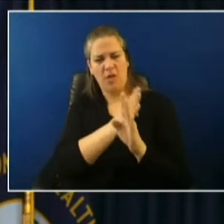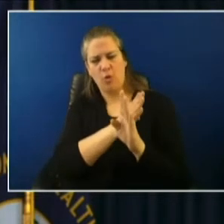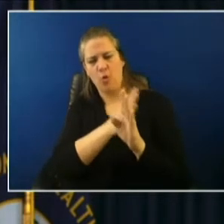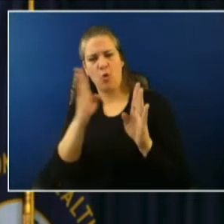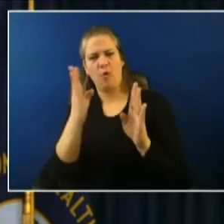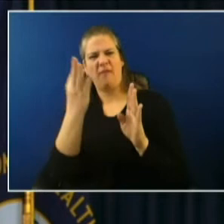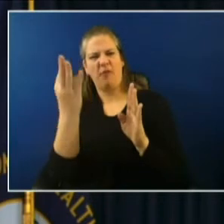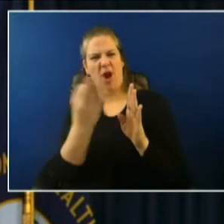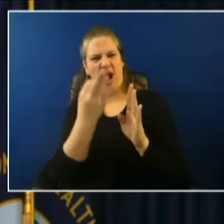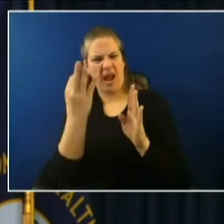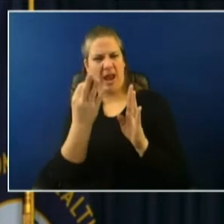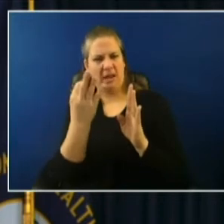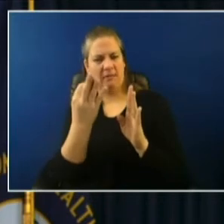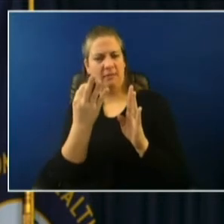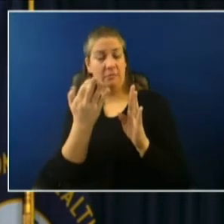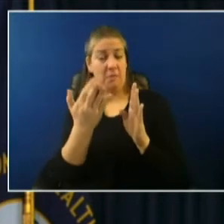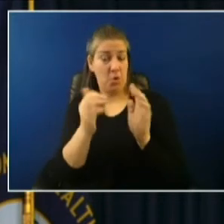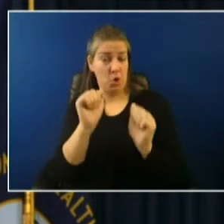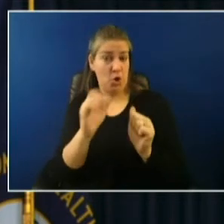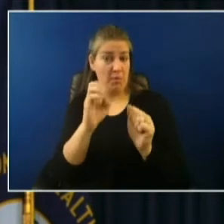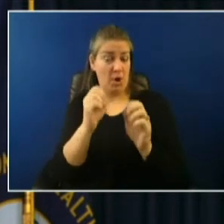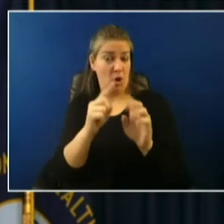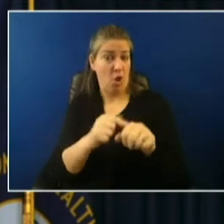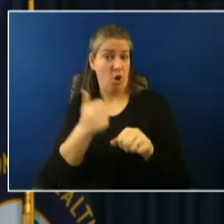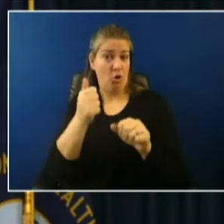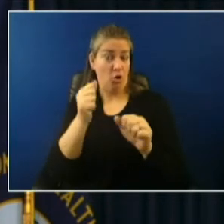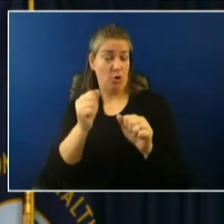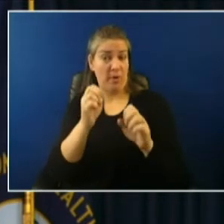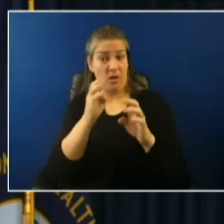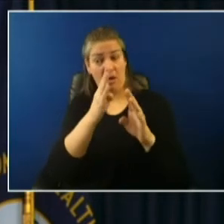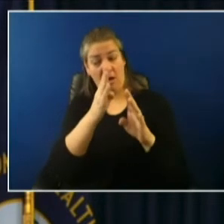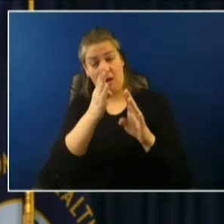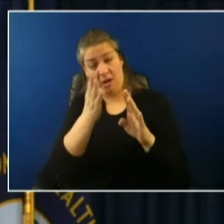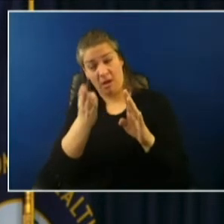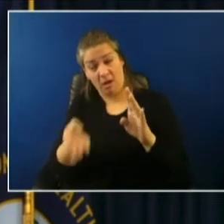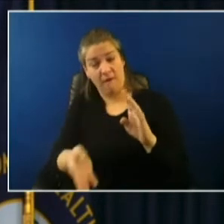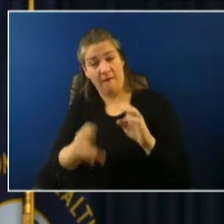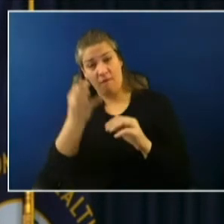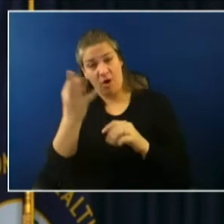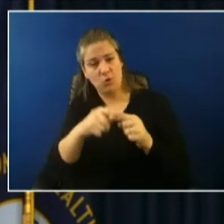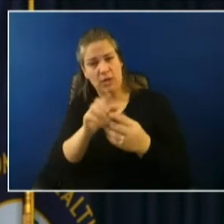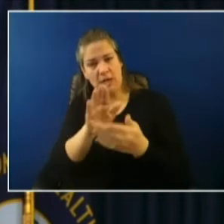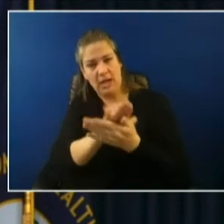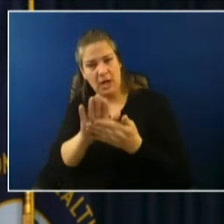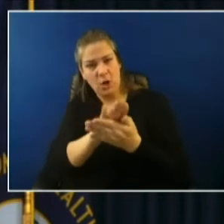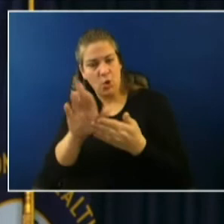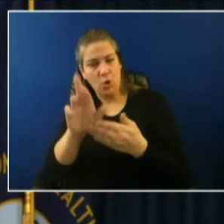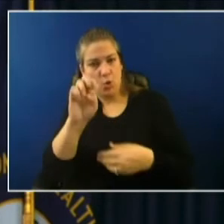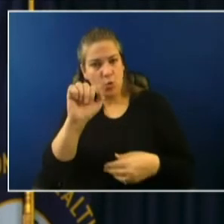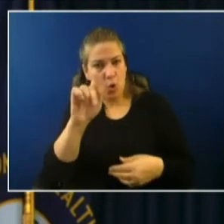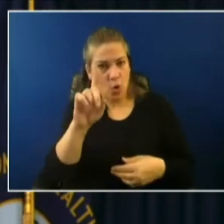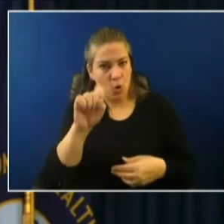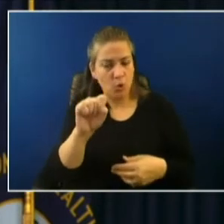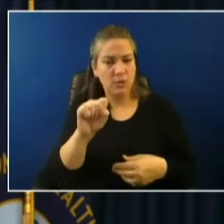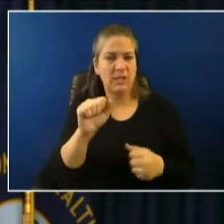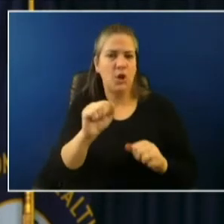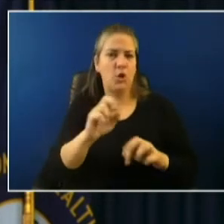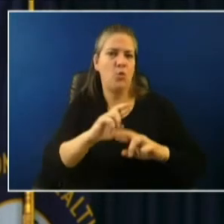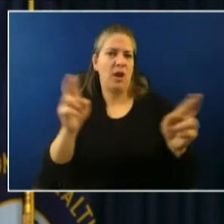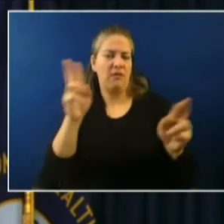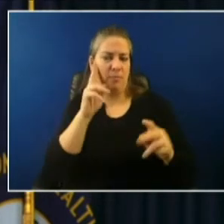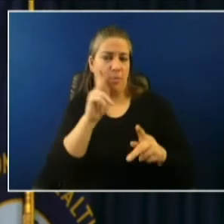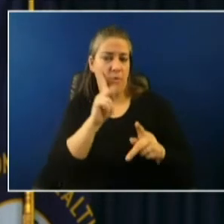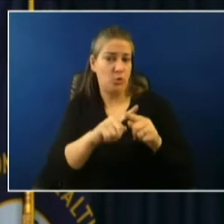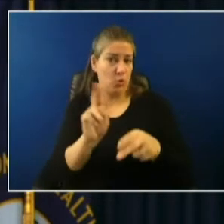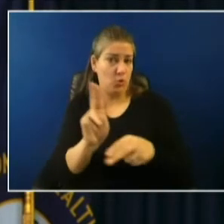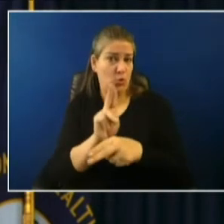take longer on Friday and will take longer to get the roads cleared and ready for use. But